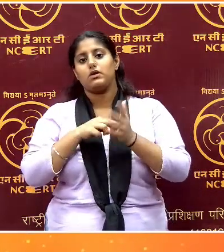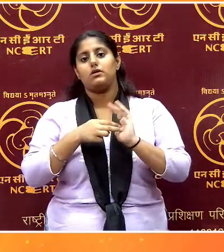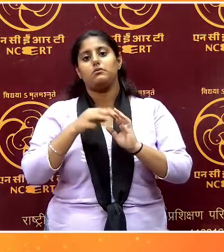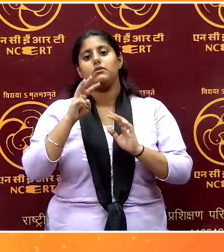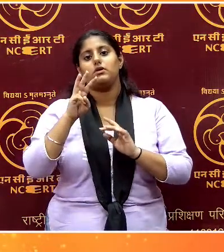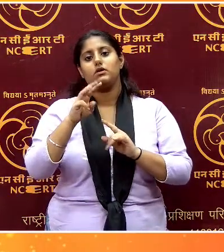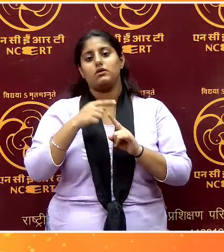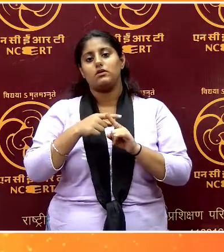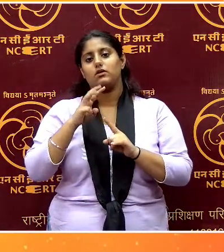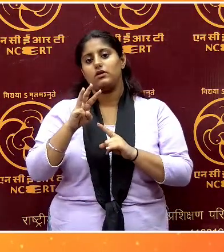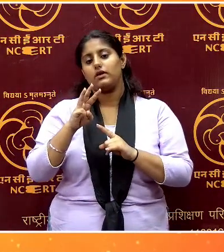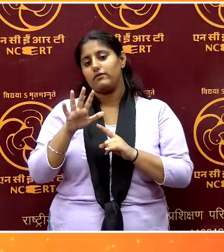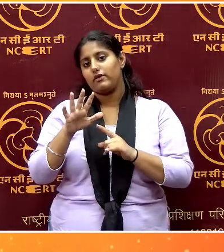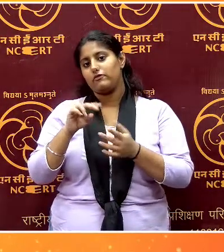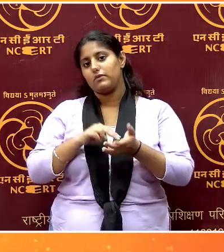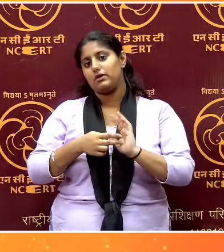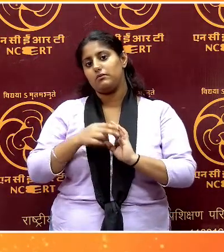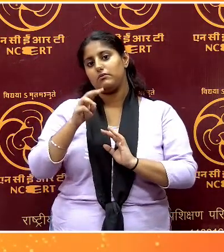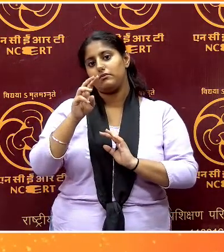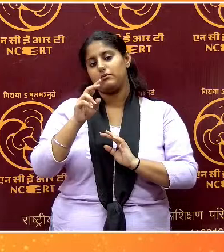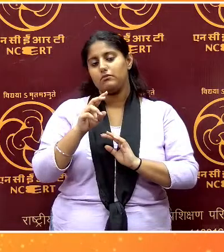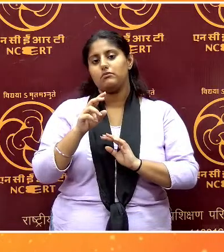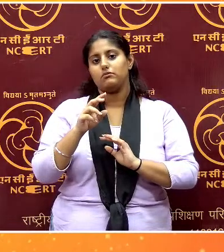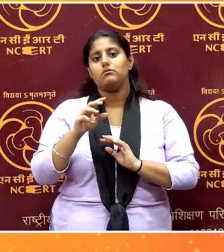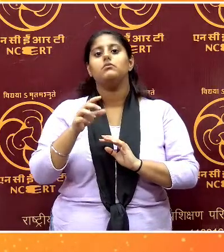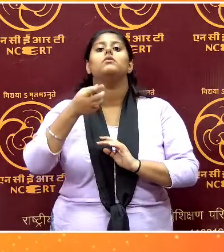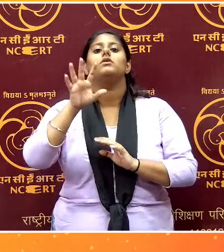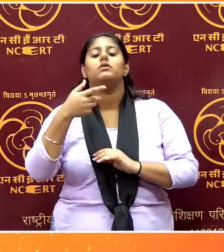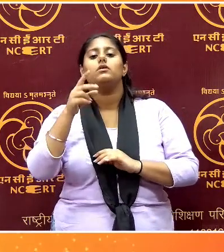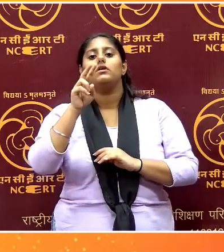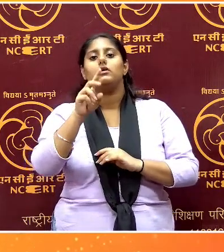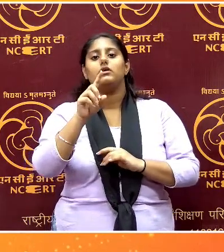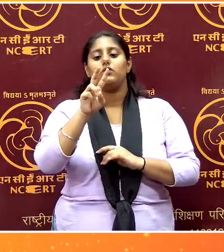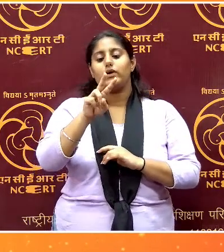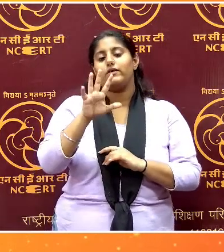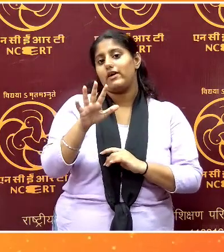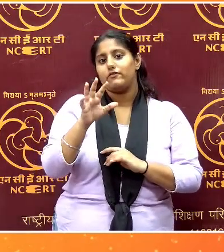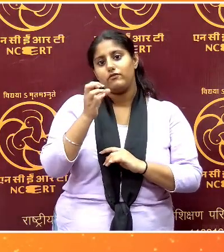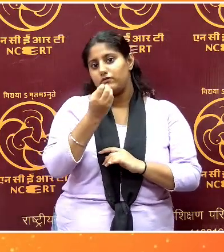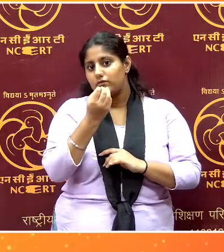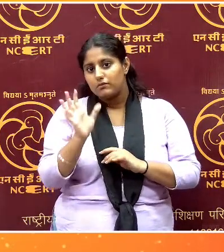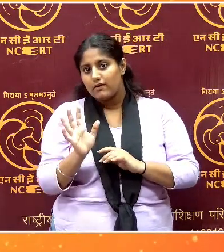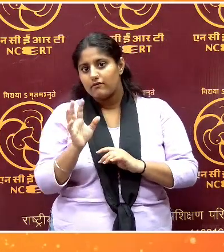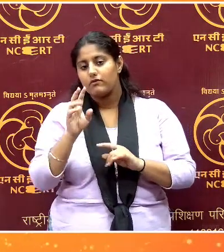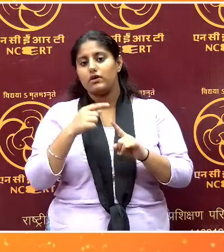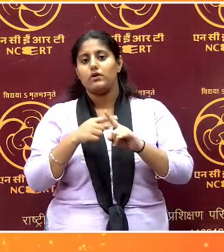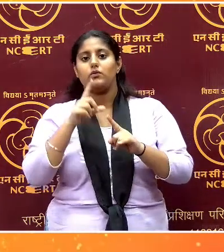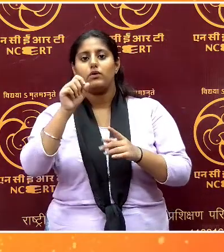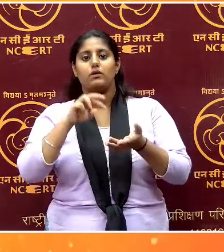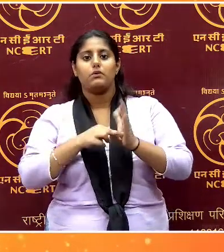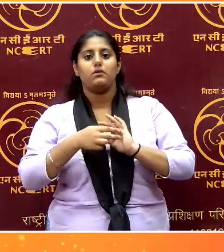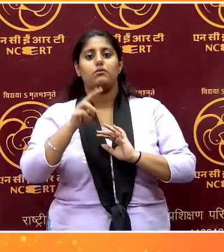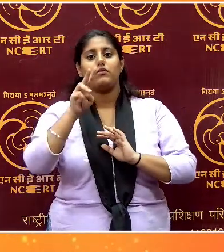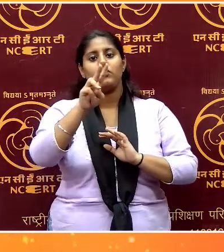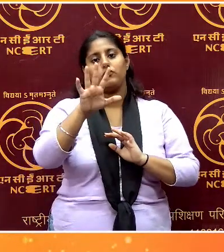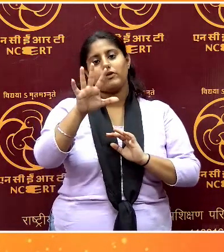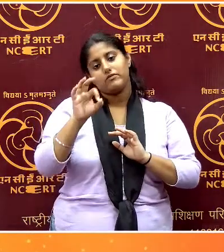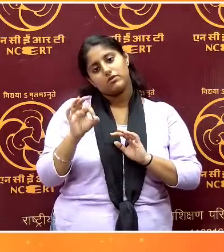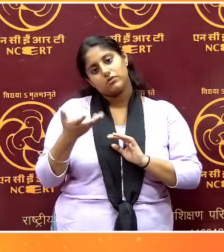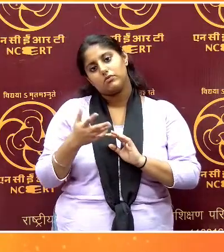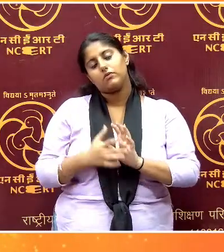me 350 rupees. Likewise, for the next one, 25 plants are there multiplied by 10 gives me